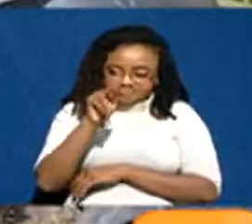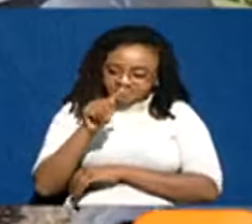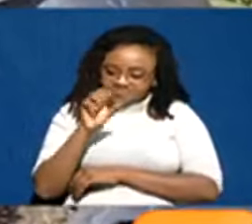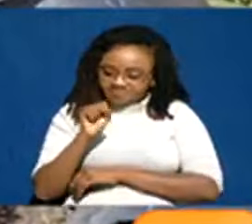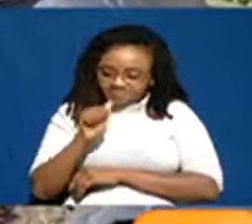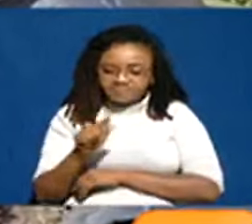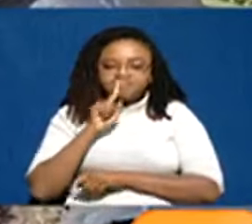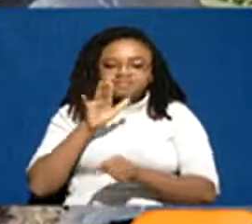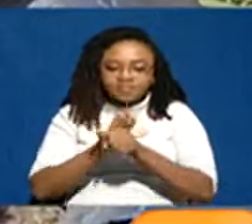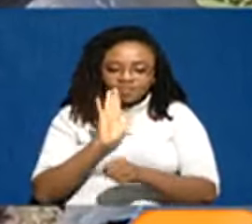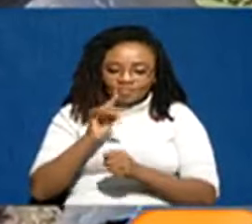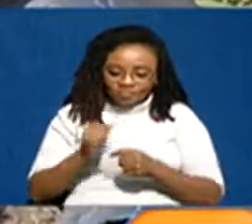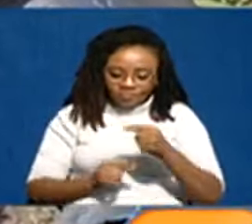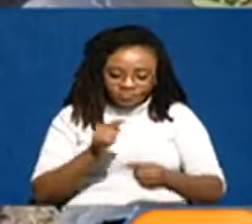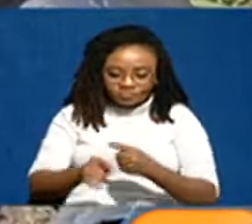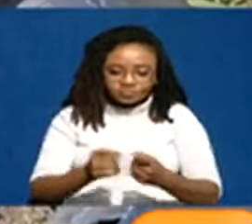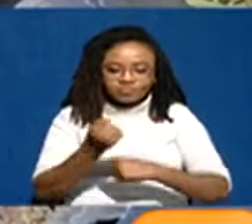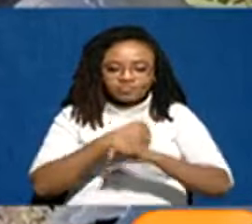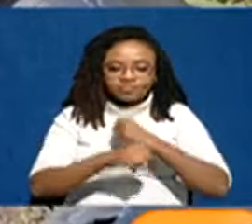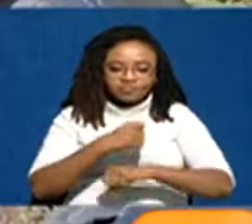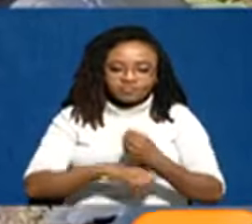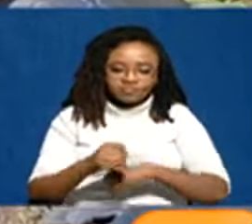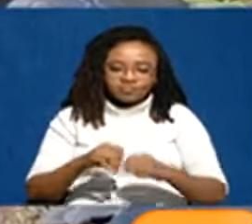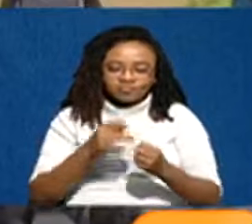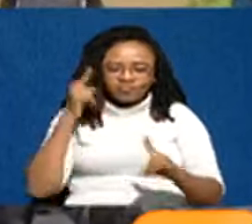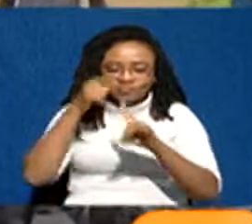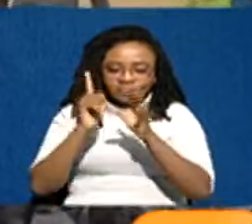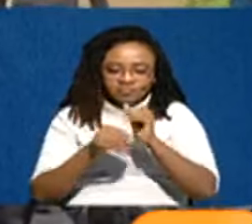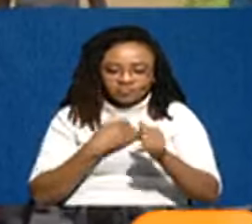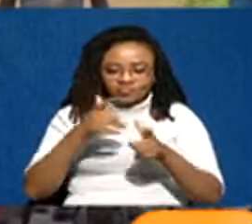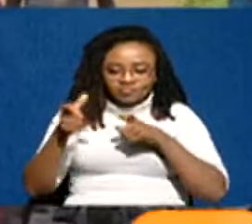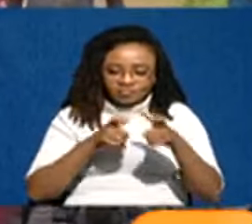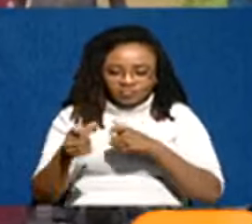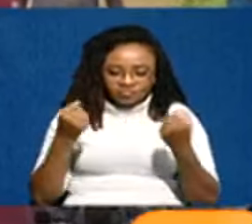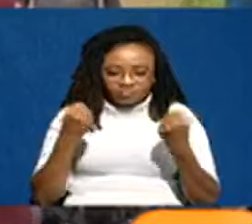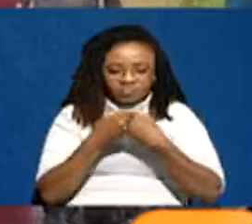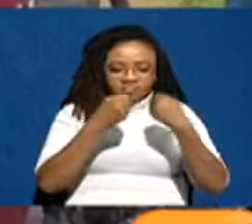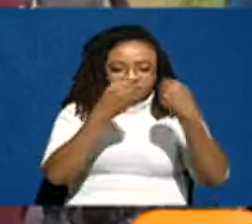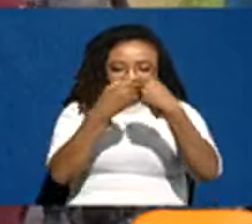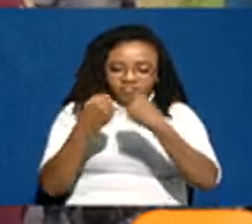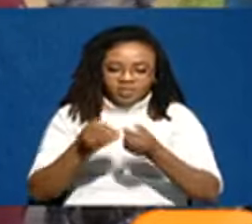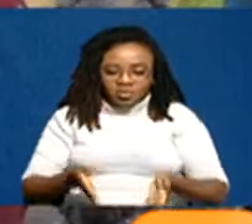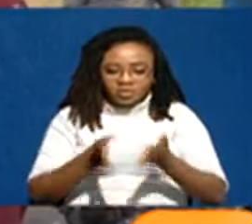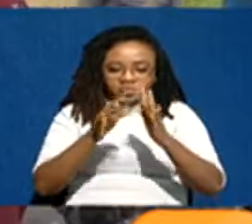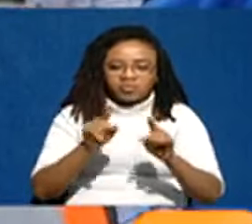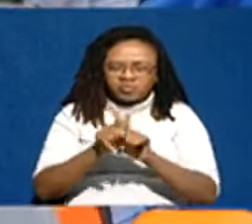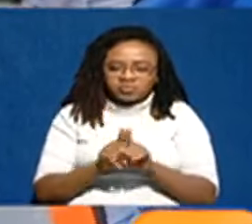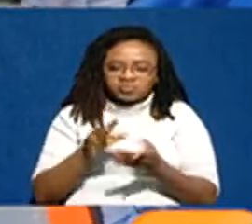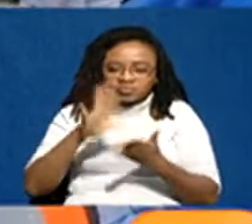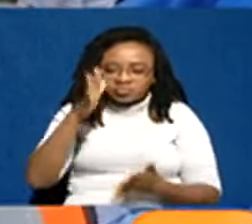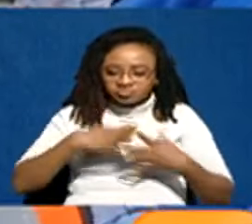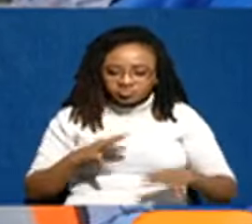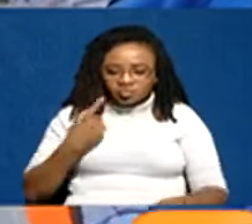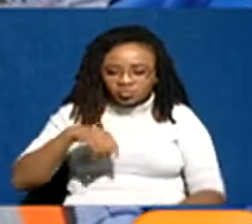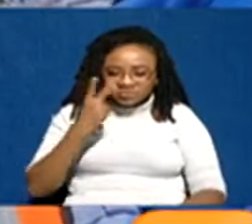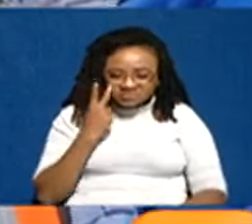Authority vowed to continue with the multi-agency crackdown in a bid to tame road carnage. Majority of what we're seeing is driver behavior being a